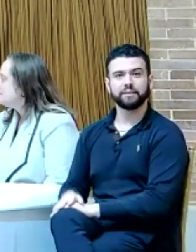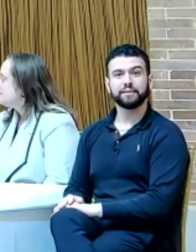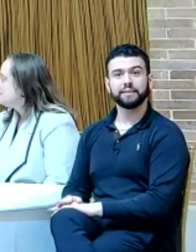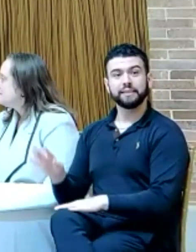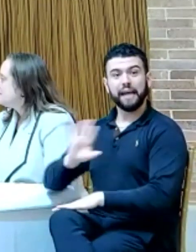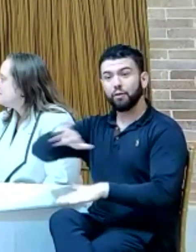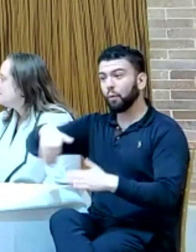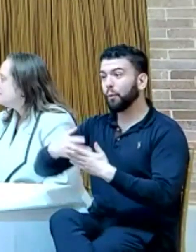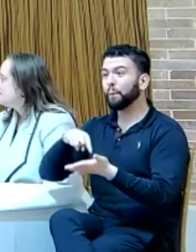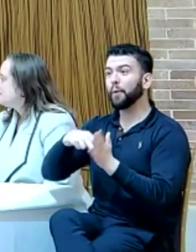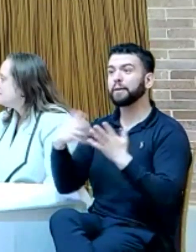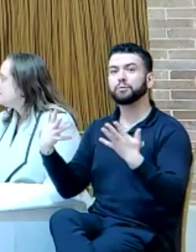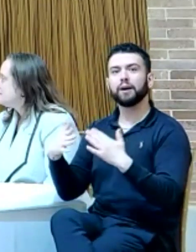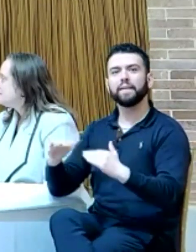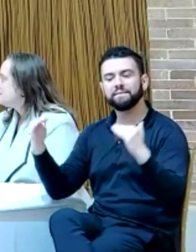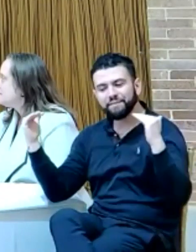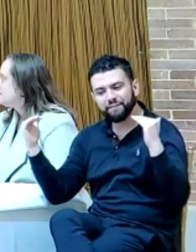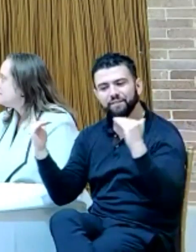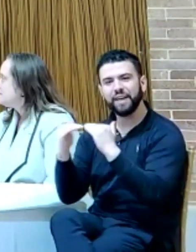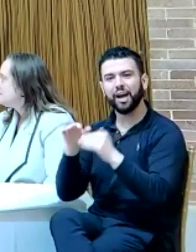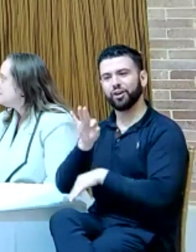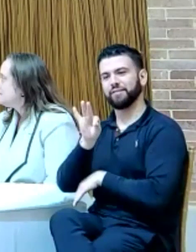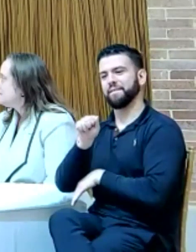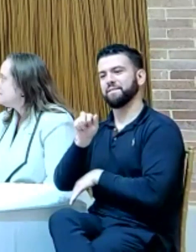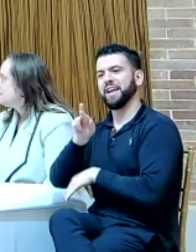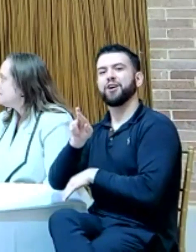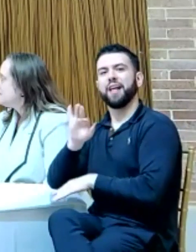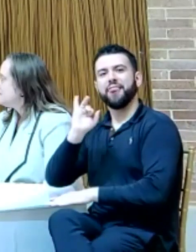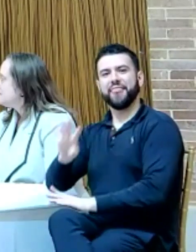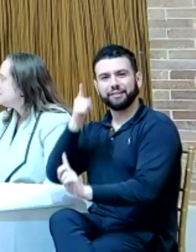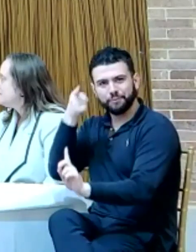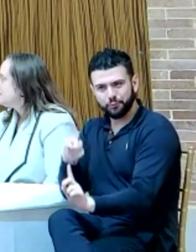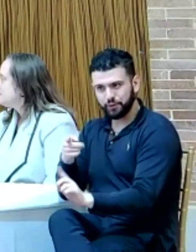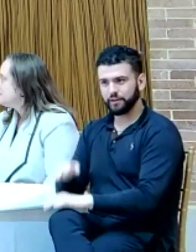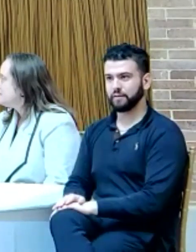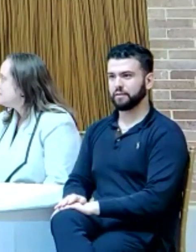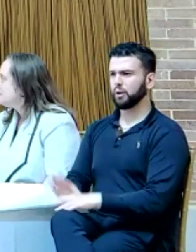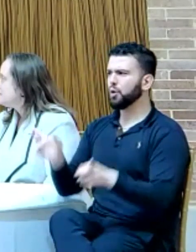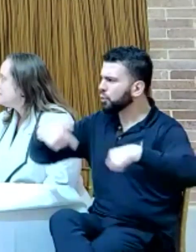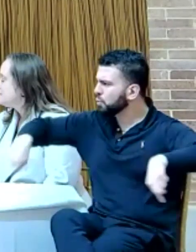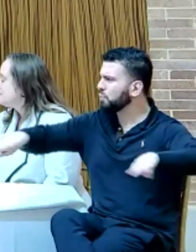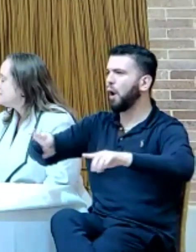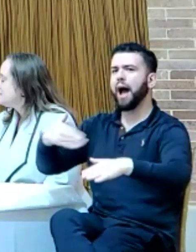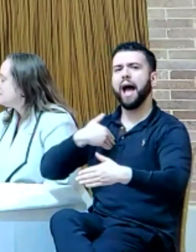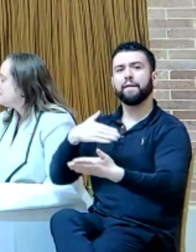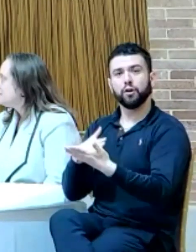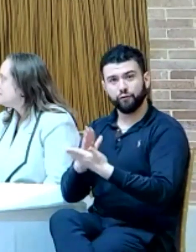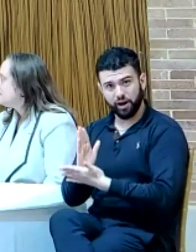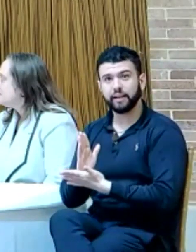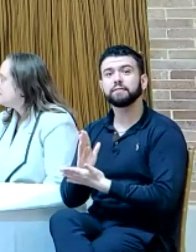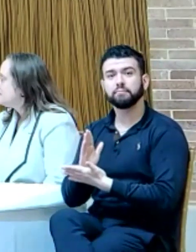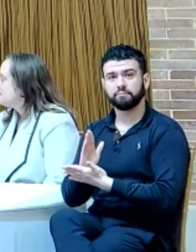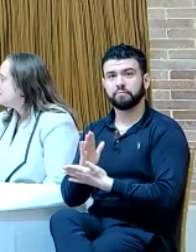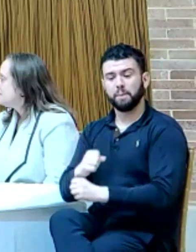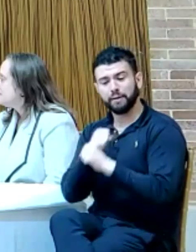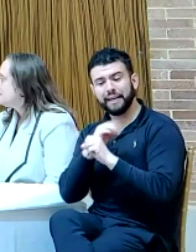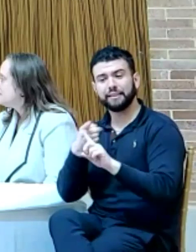is it's fair housing as she just said we all have a right under the law and